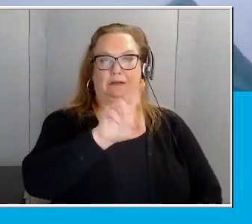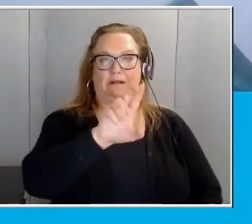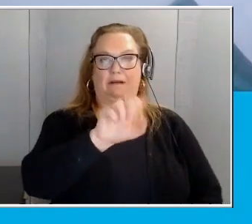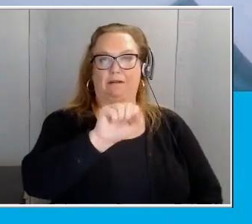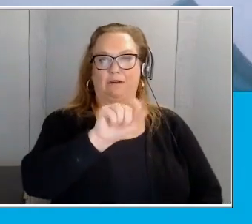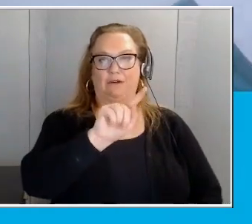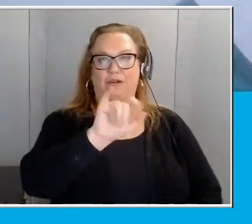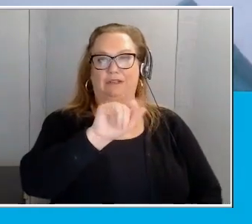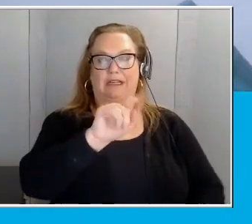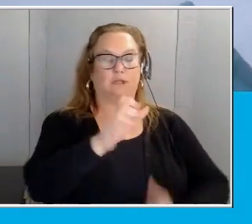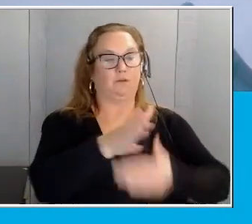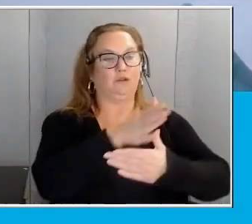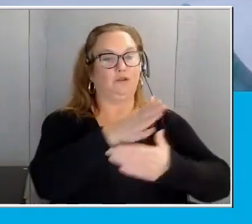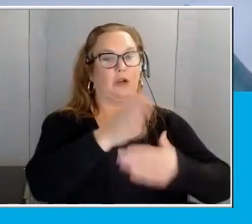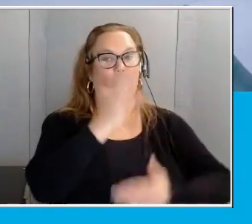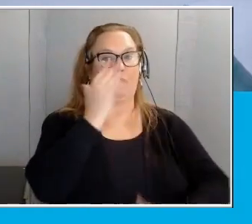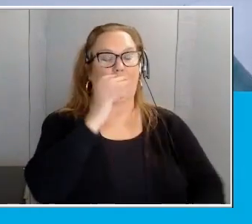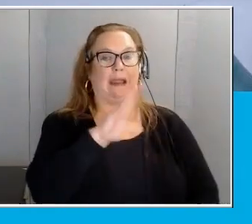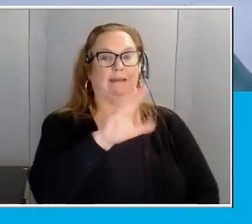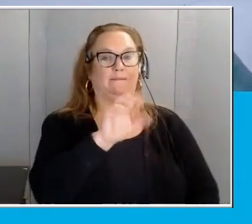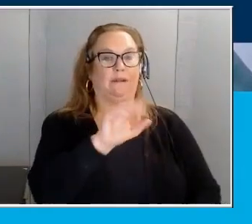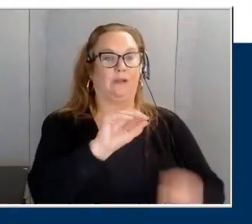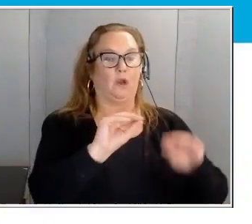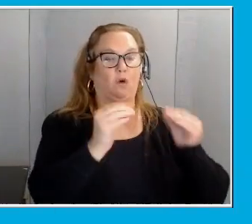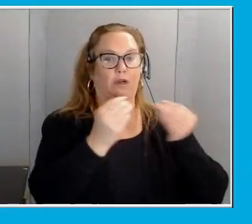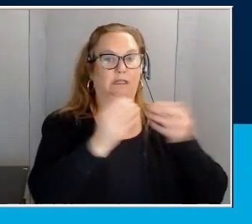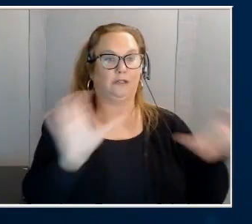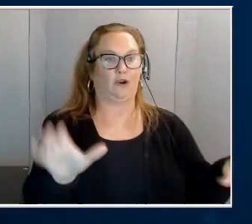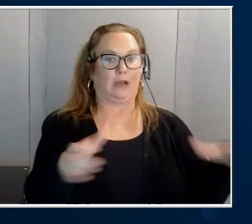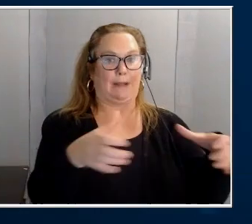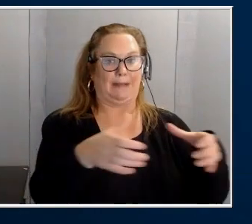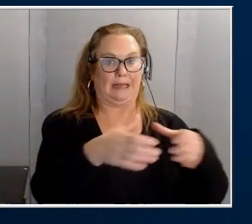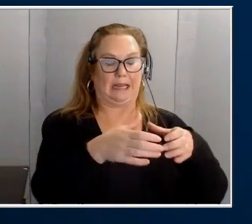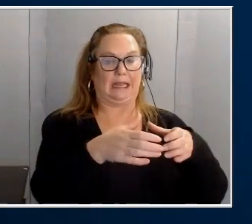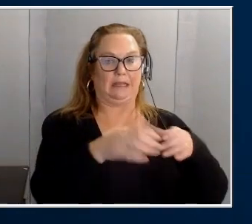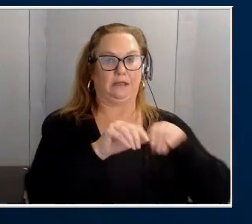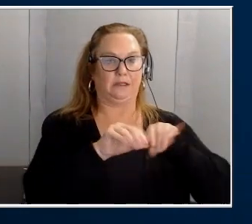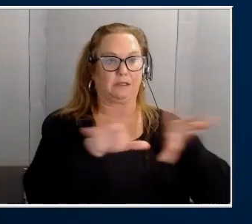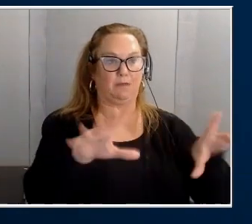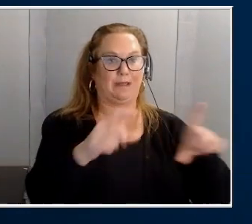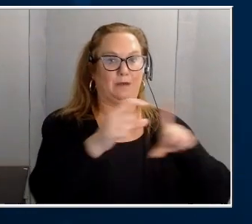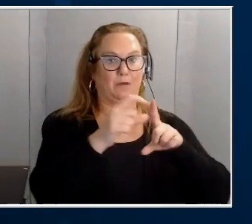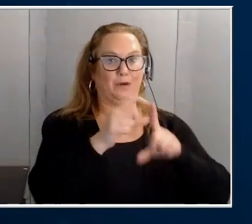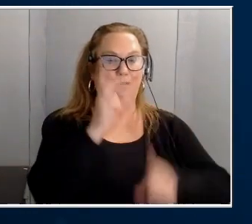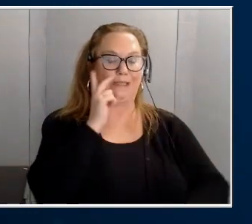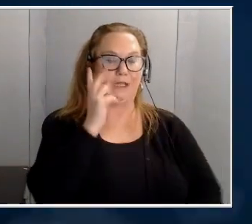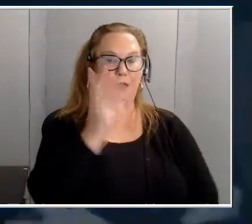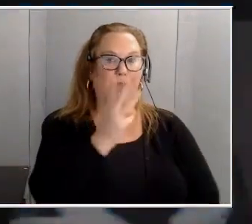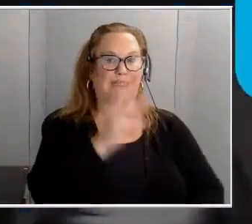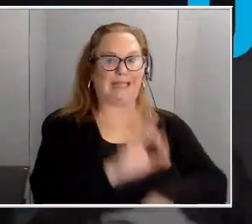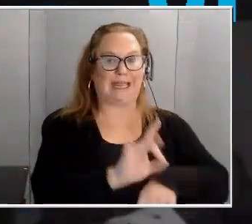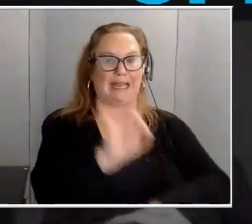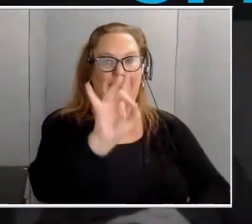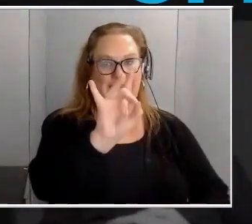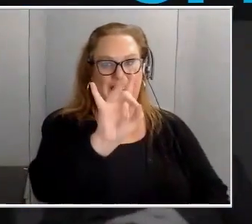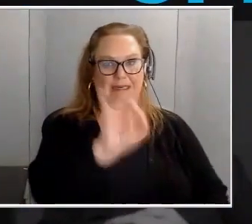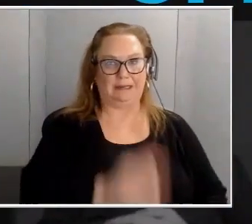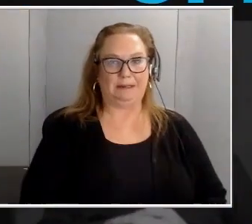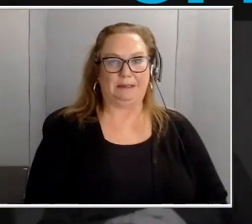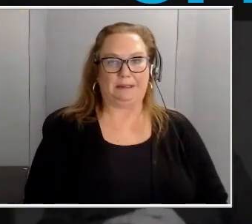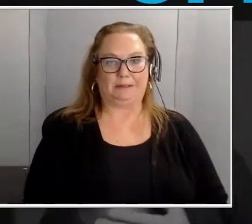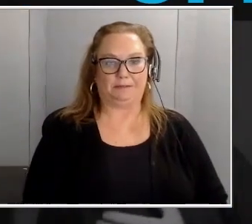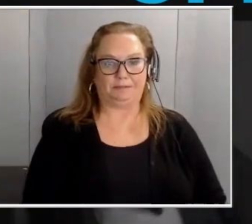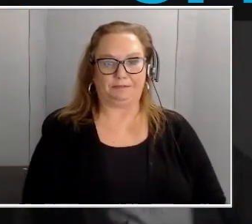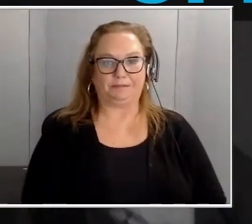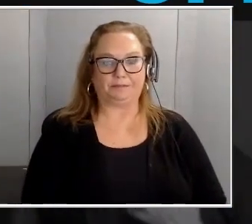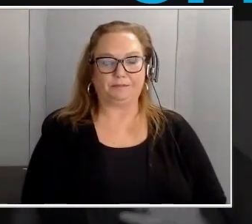and share why 50 organizations are coming together to spread the word. We'll see you Wednesday at 8. Subscribe